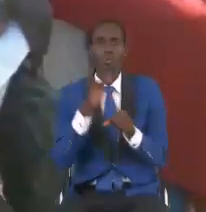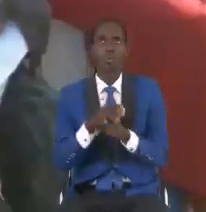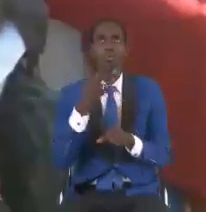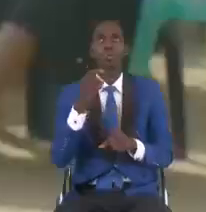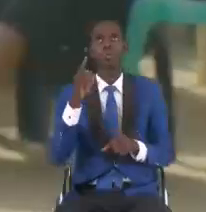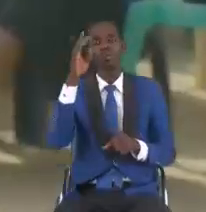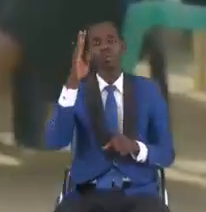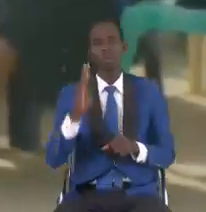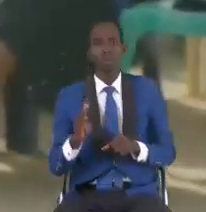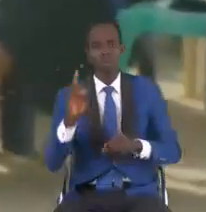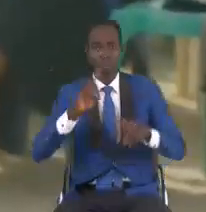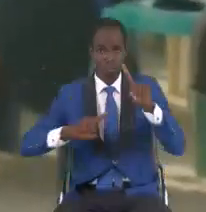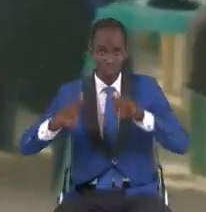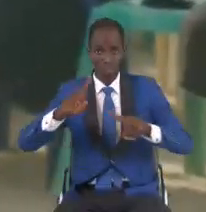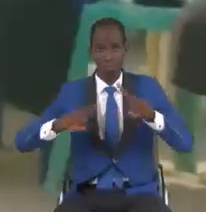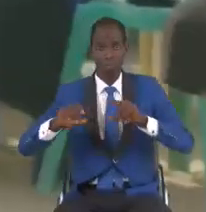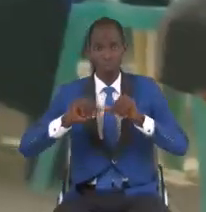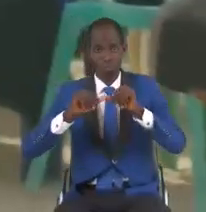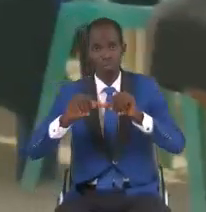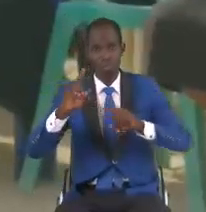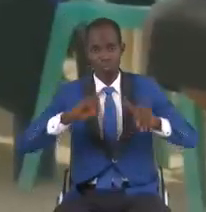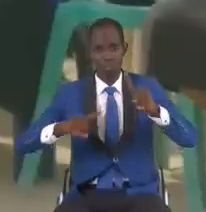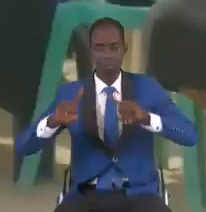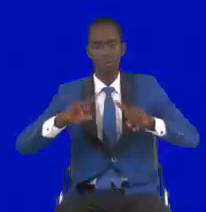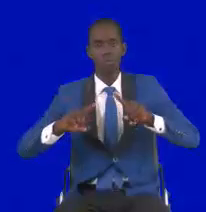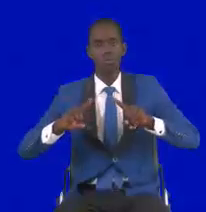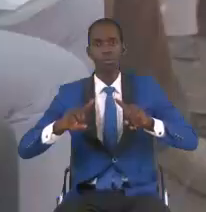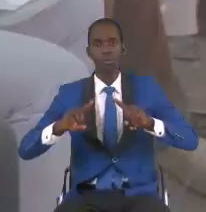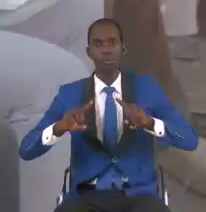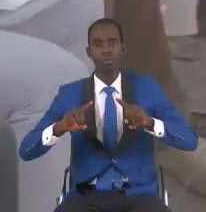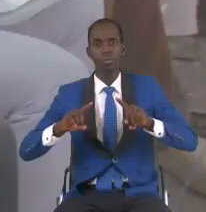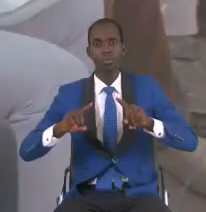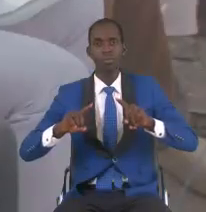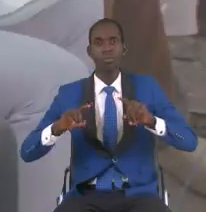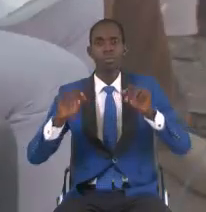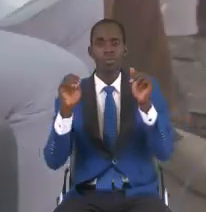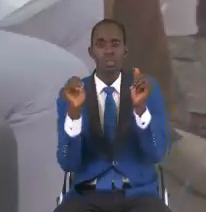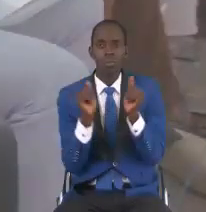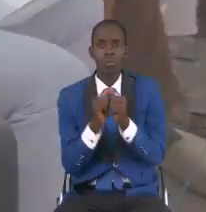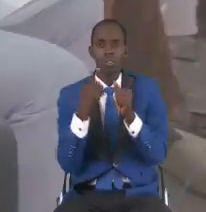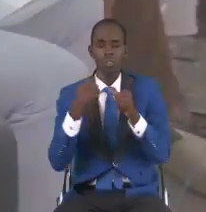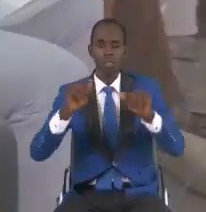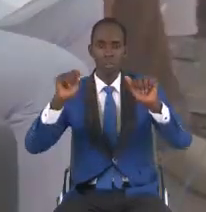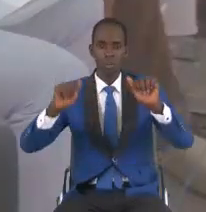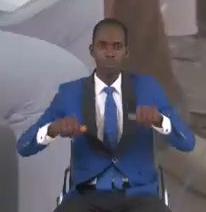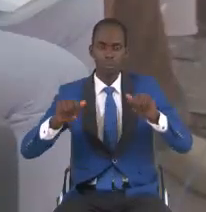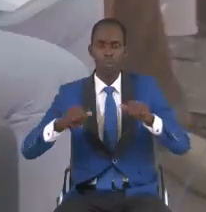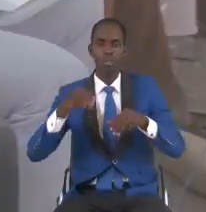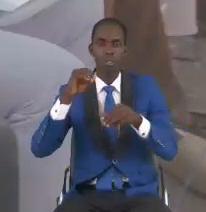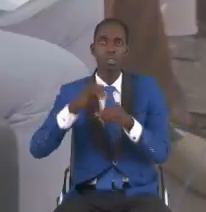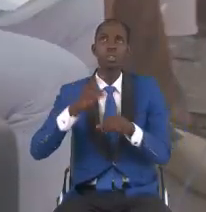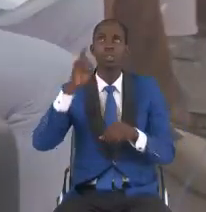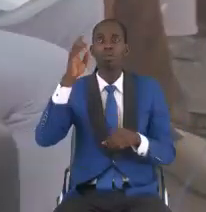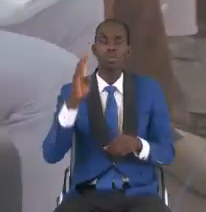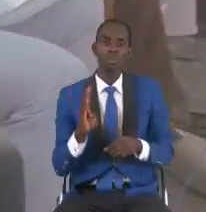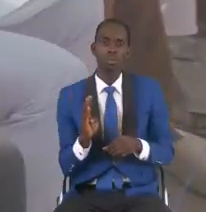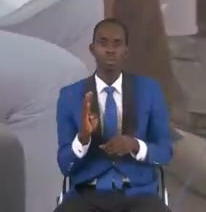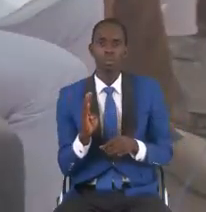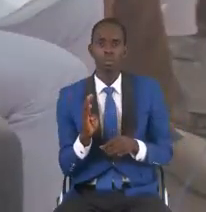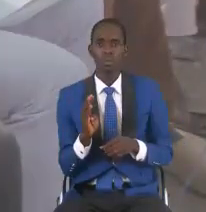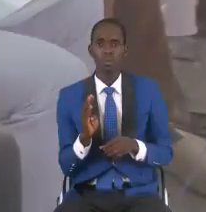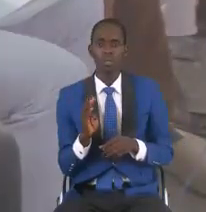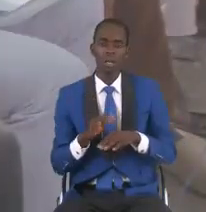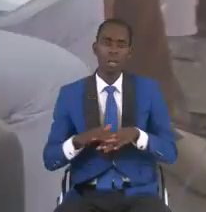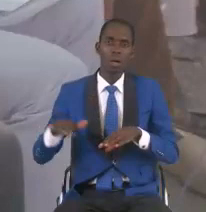that. Say that. With all the possibilities in God, above me,